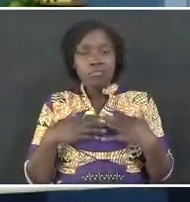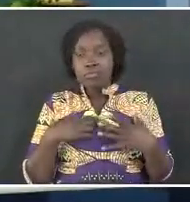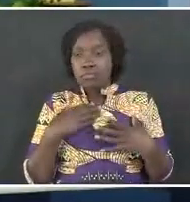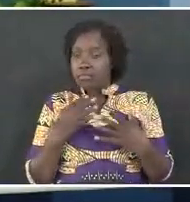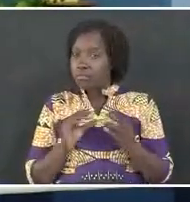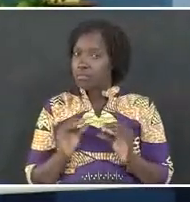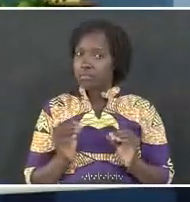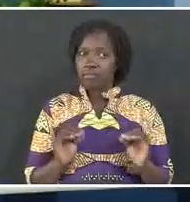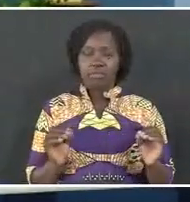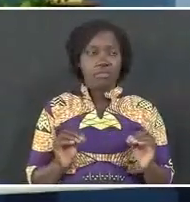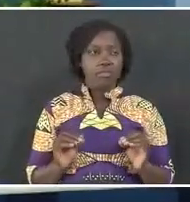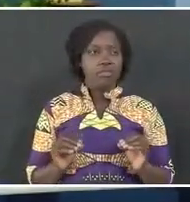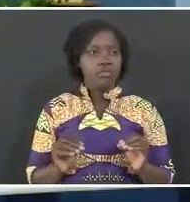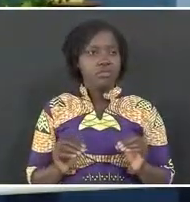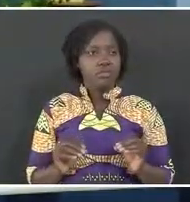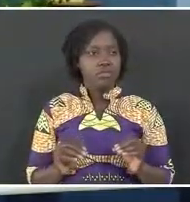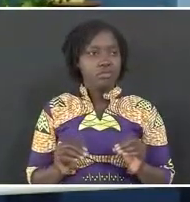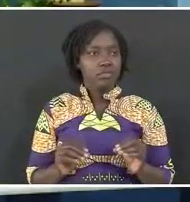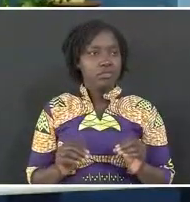them.